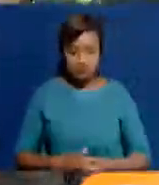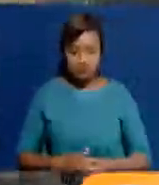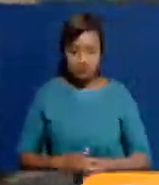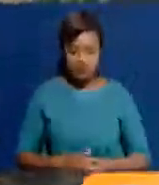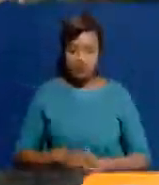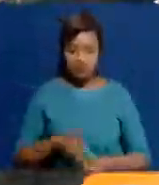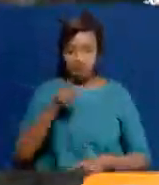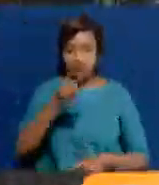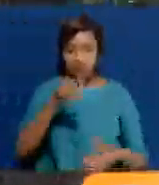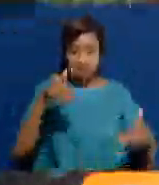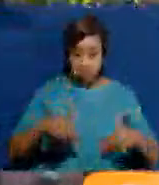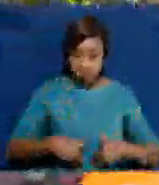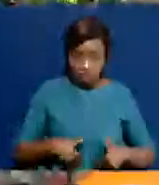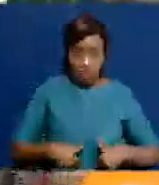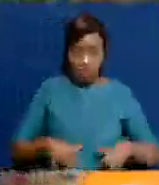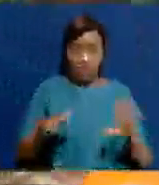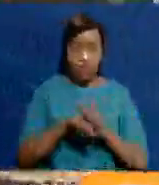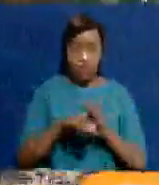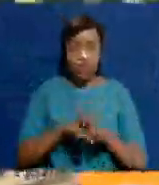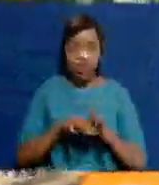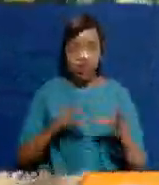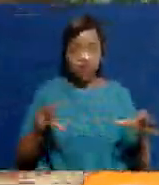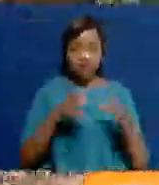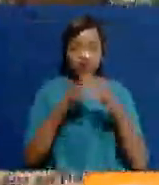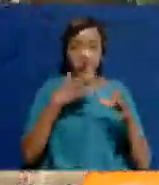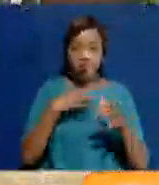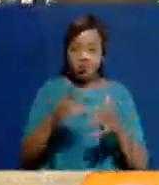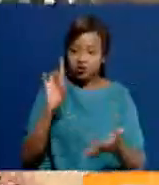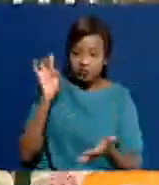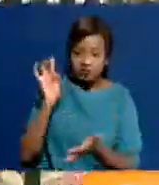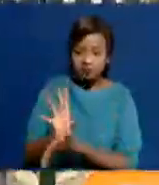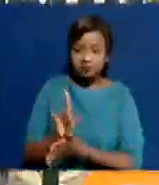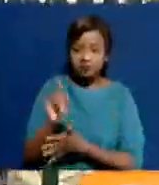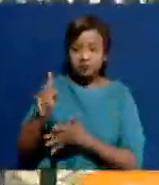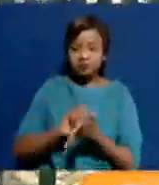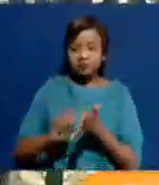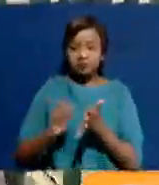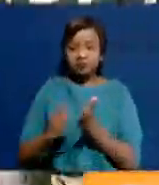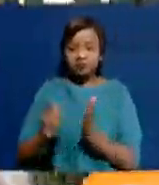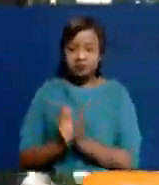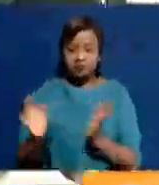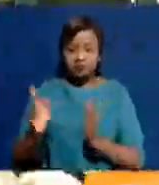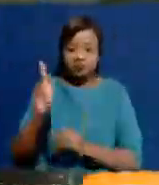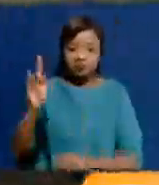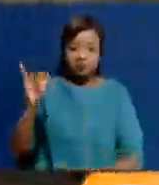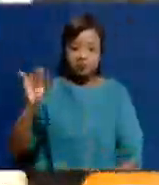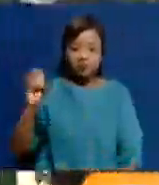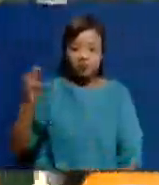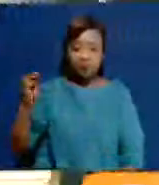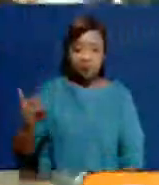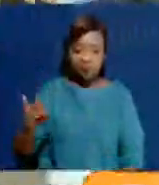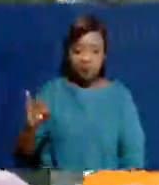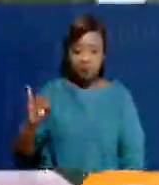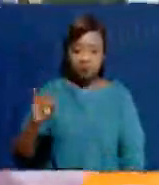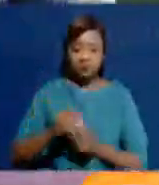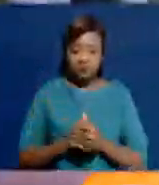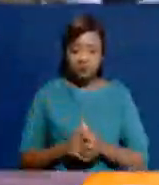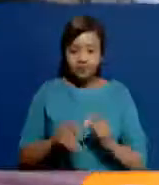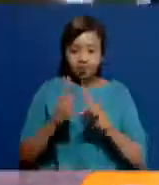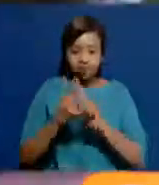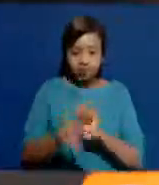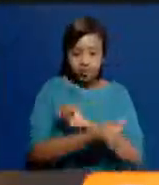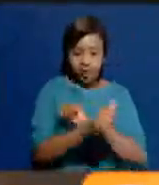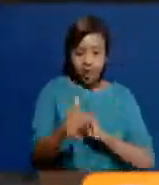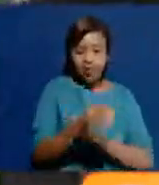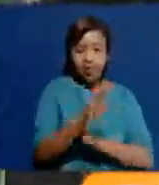The youth, members of a faction that is seeking to dislodge Embattled Secretary General Jeremiah Kioni from office. The arrival of Iala